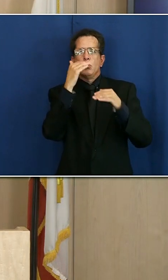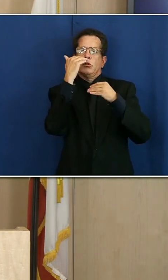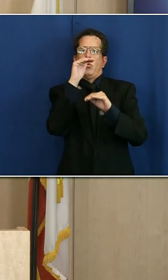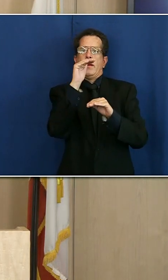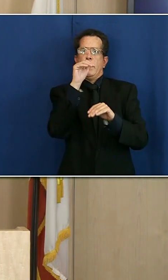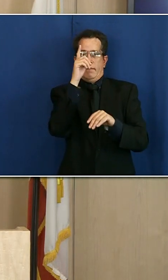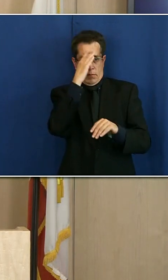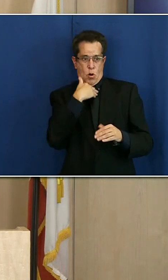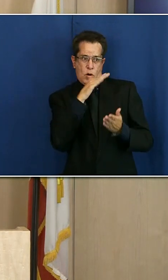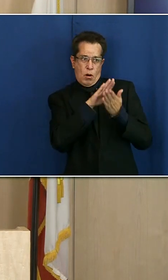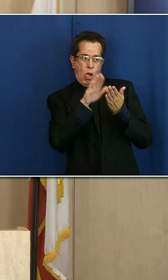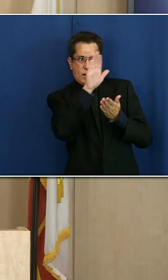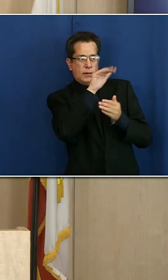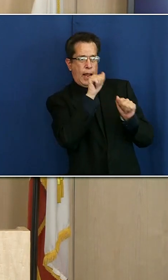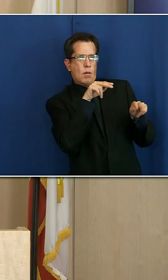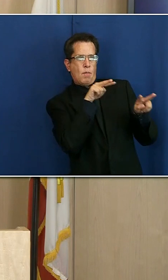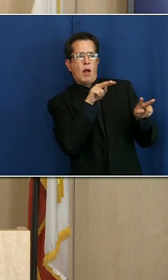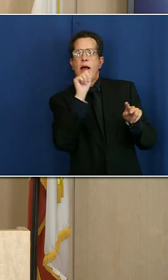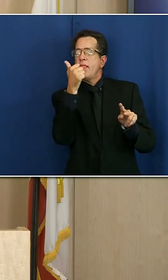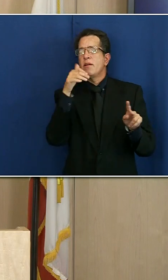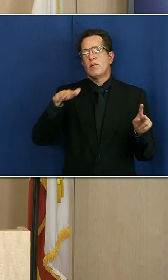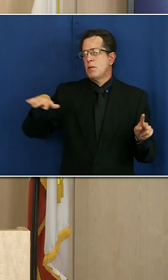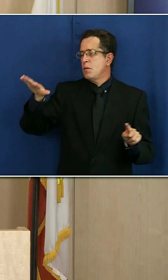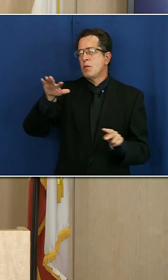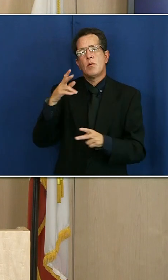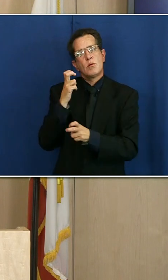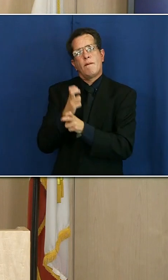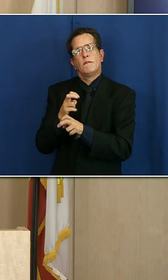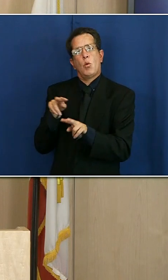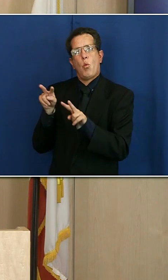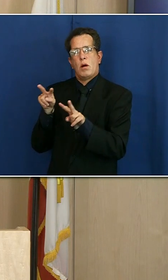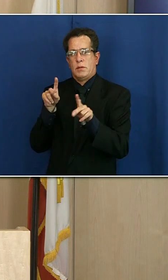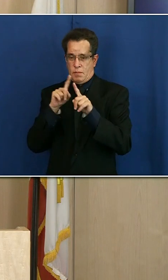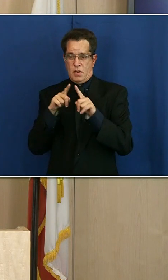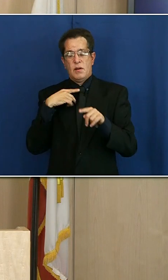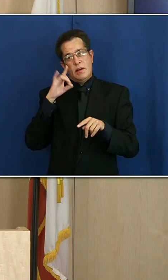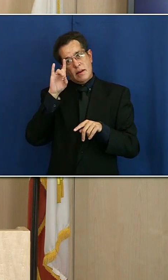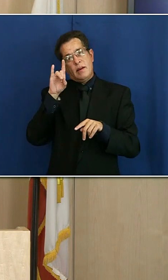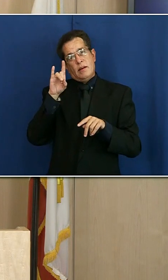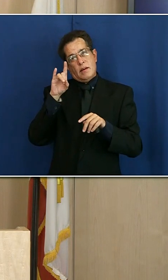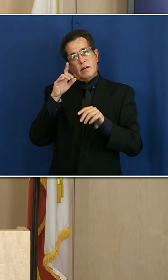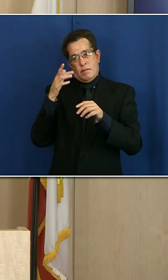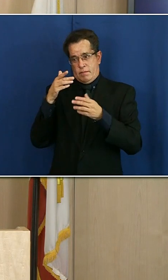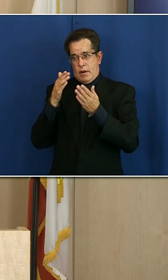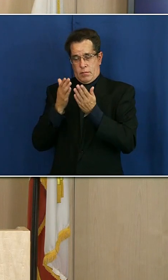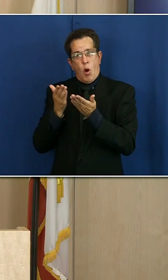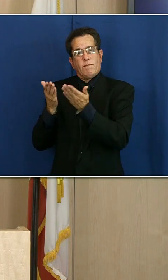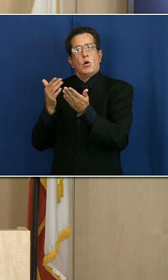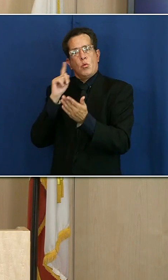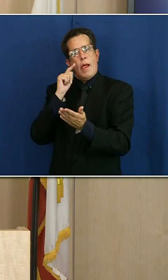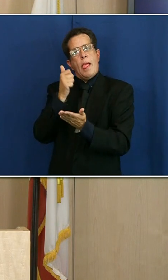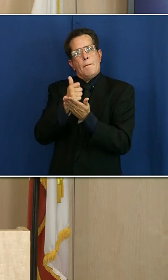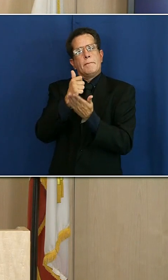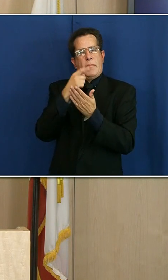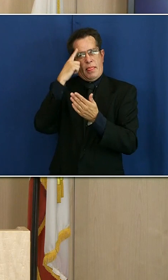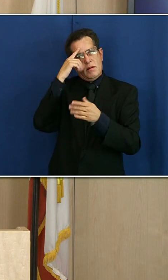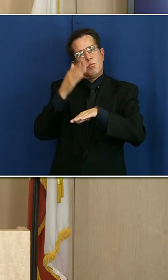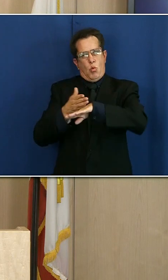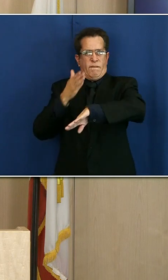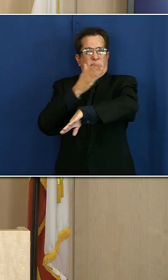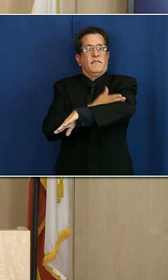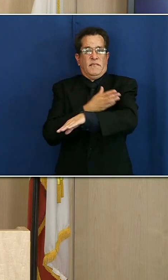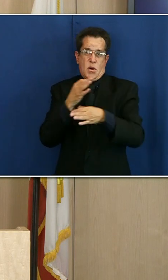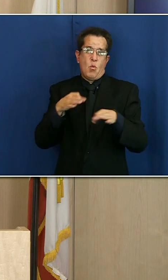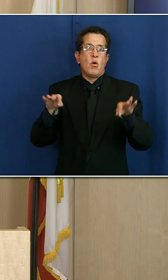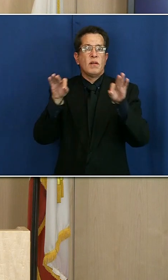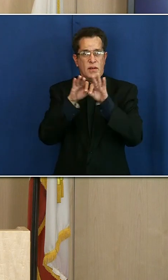are things that we can do, and there are measures that we, again, have already put in place, and those measures are working, and I think that's what matters the most. But yes, we do have